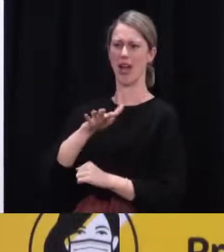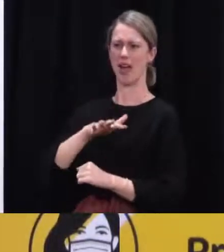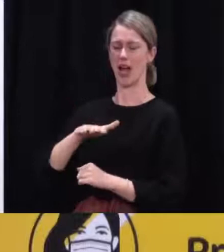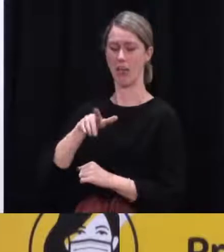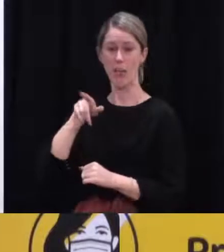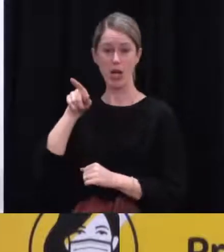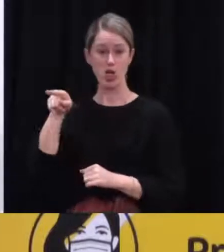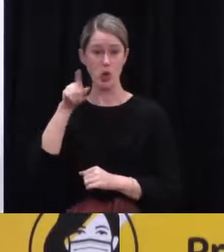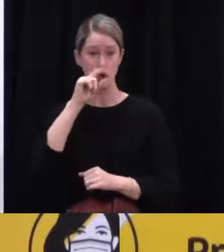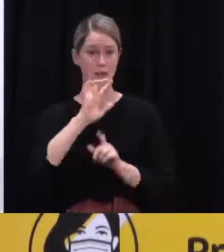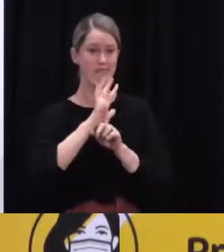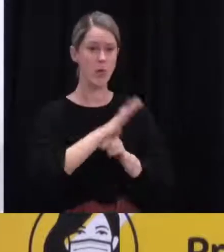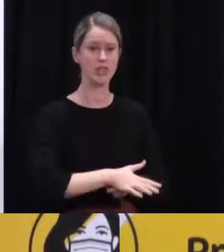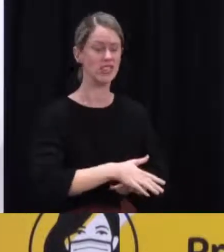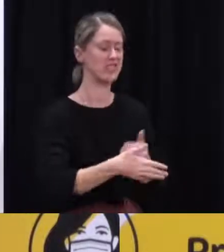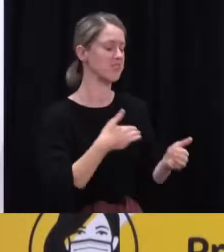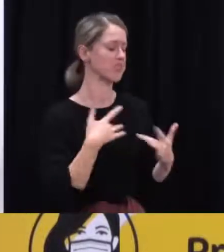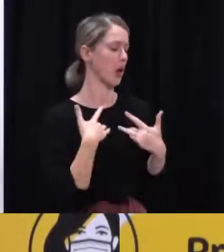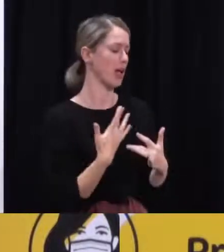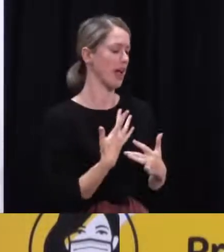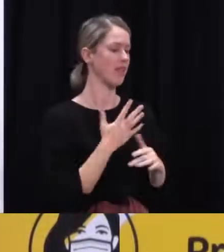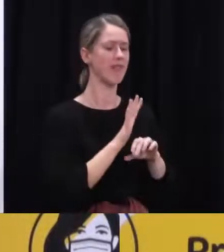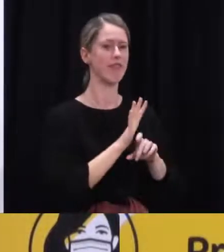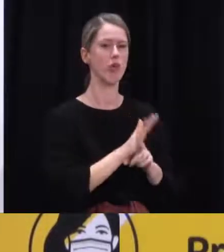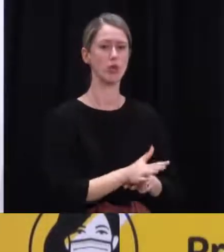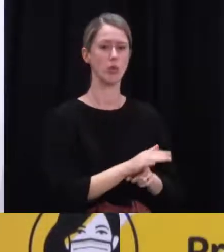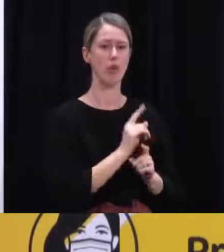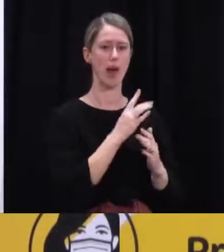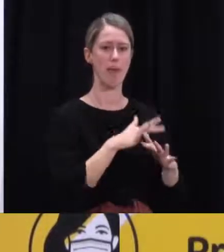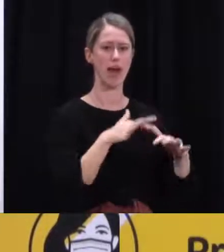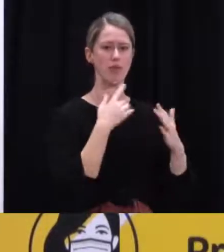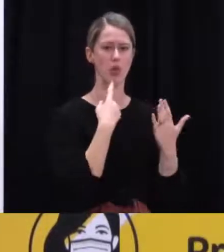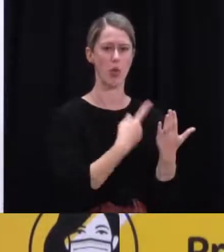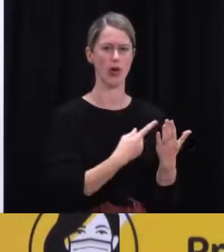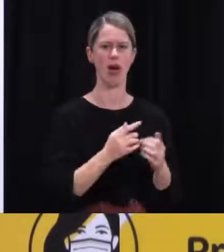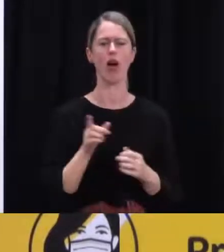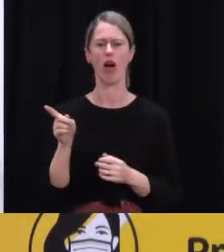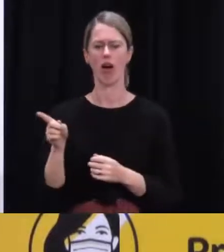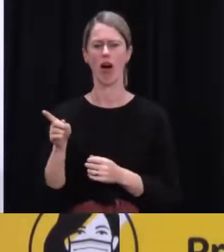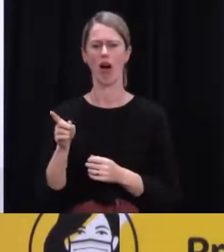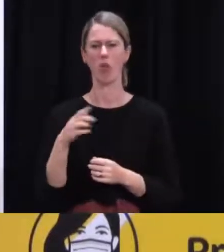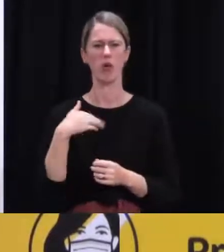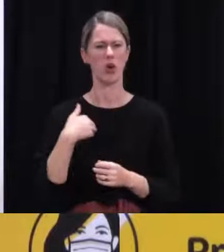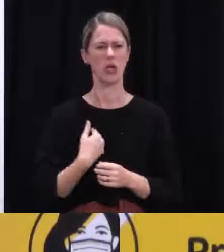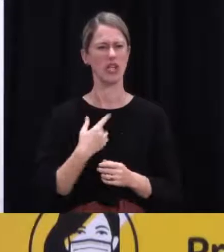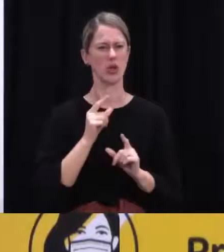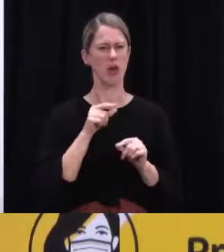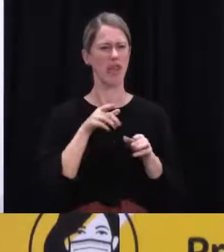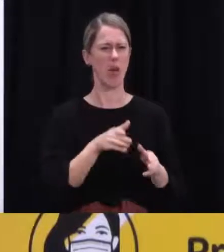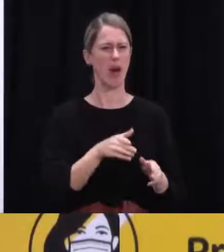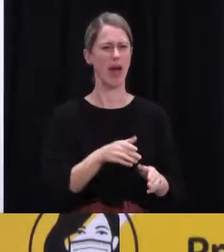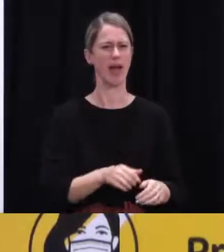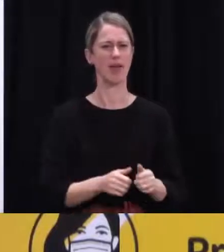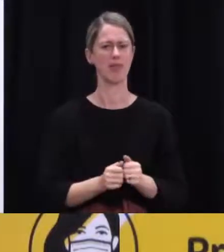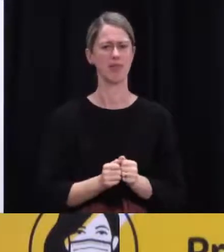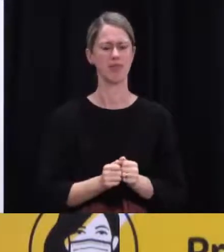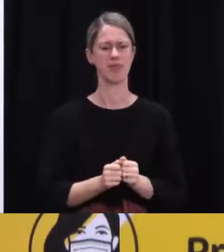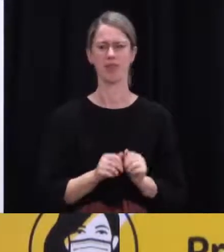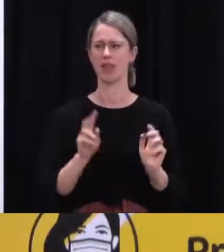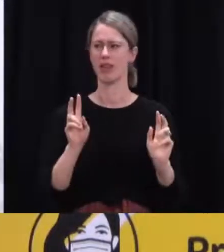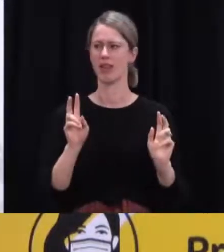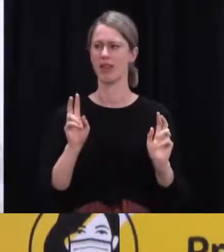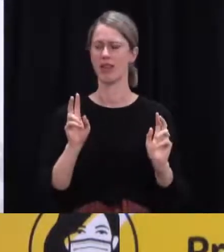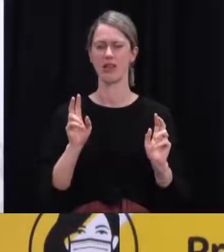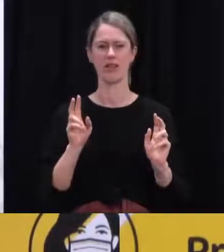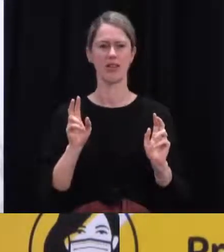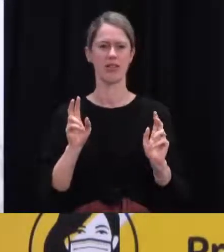MIQs on them with a parliamentary order? Oh, an order under the Act. We wouldn't need to do that. The key issue, the